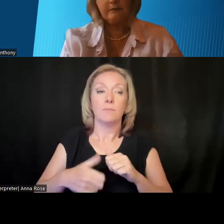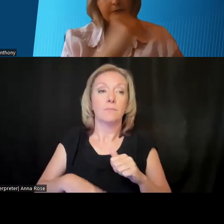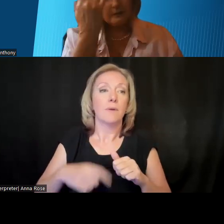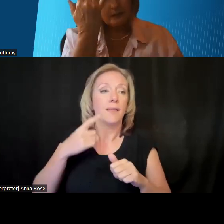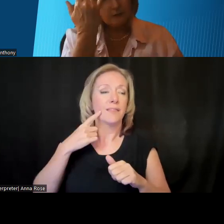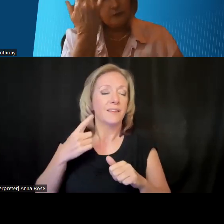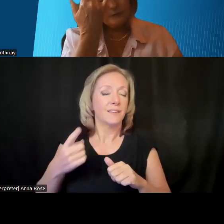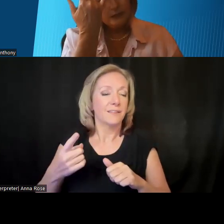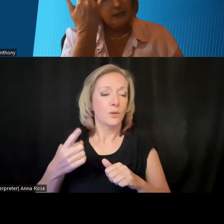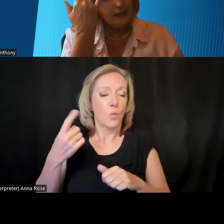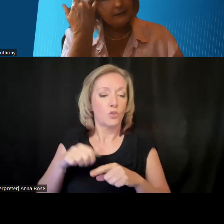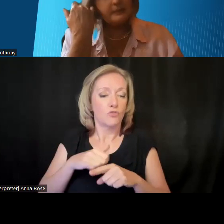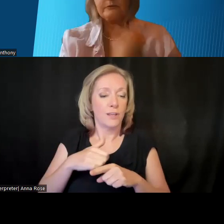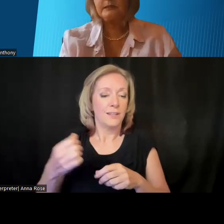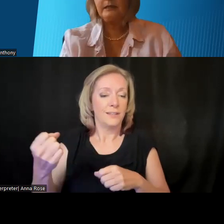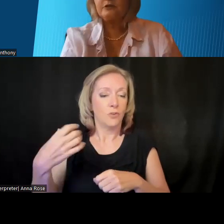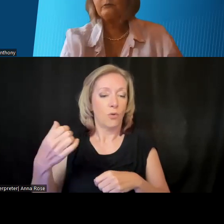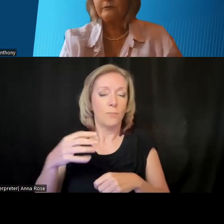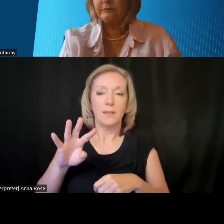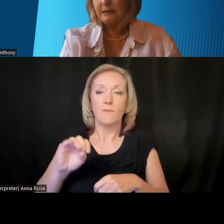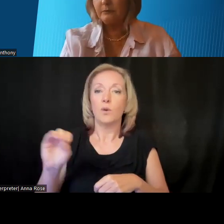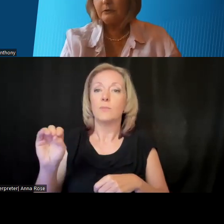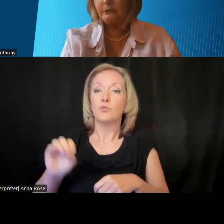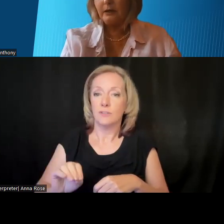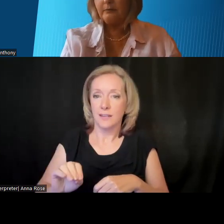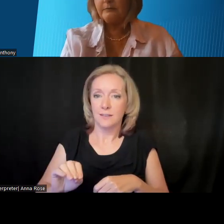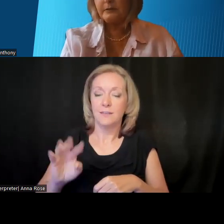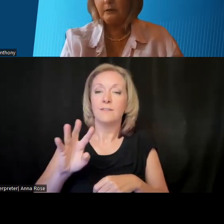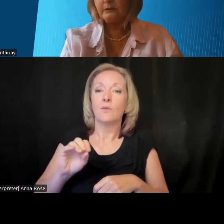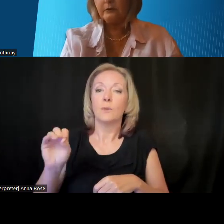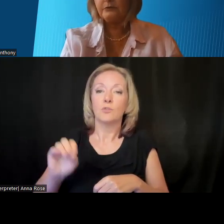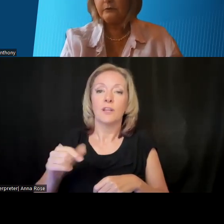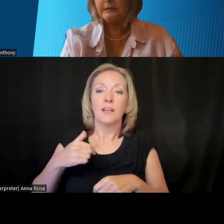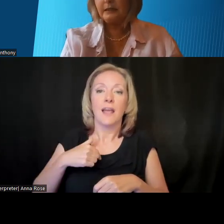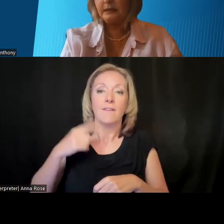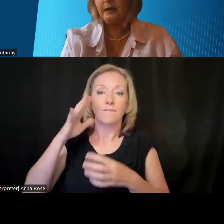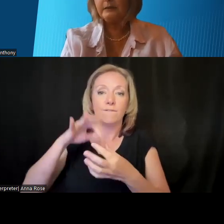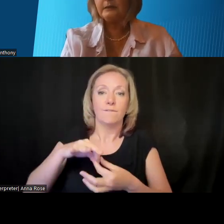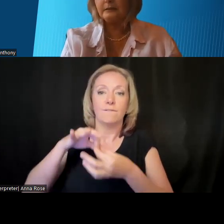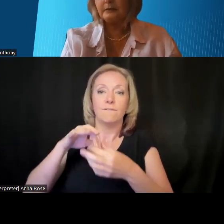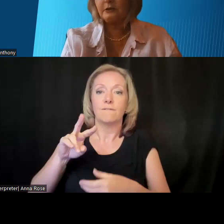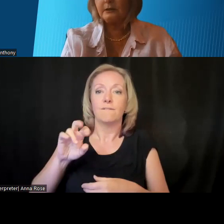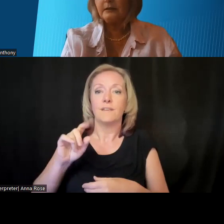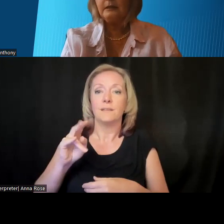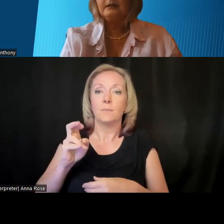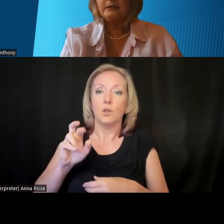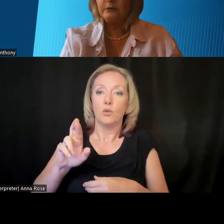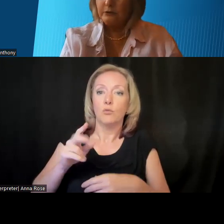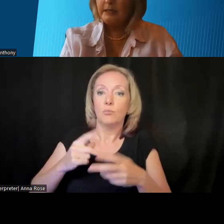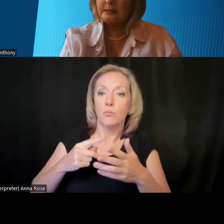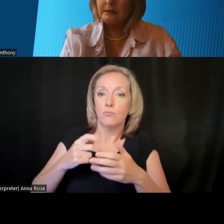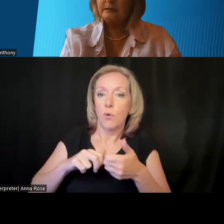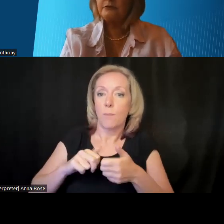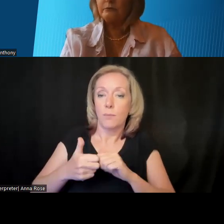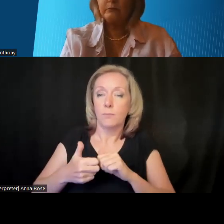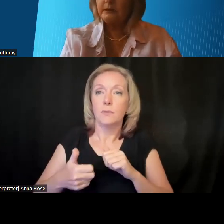40% of the syndromes have an association with vestibular problems, so it's a concomitant condition. So you